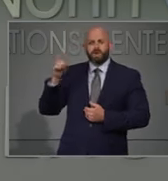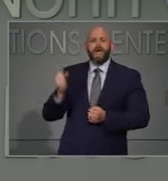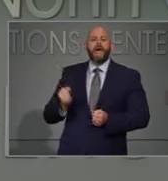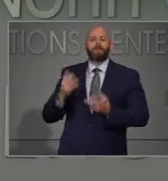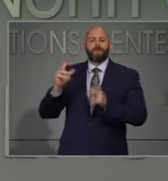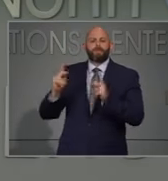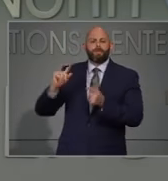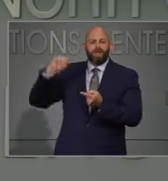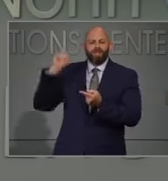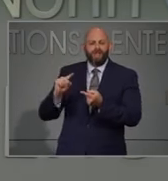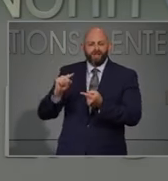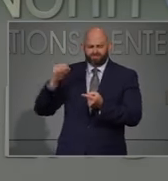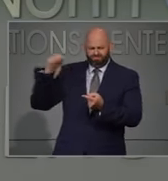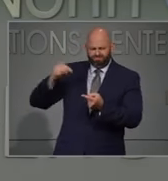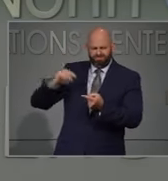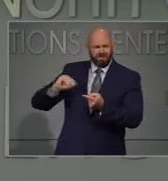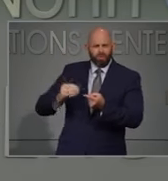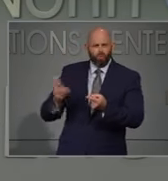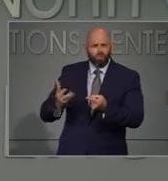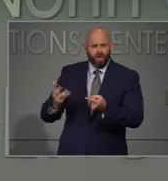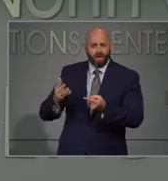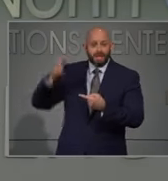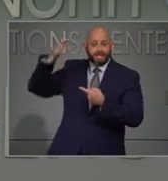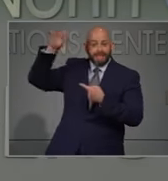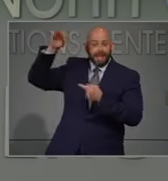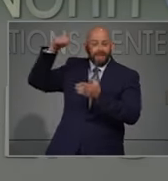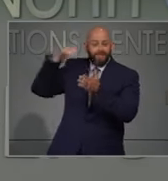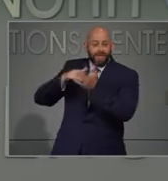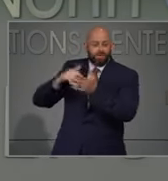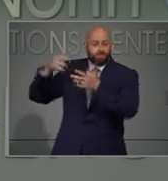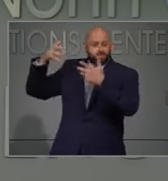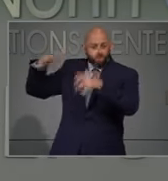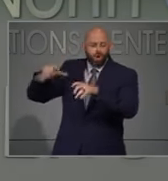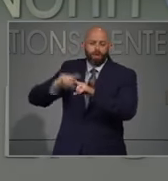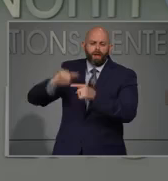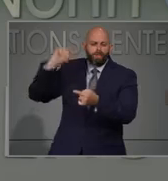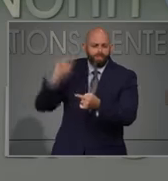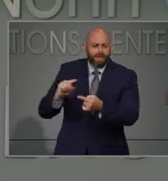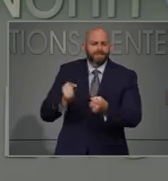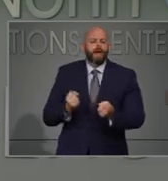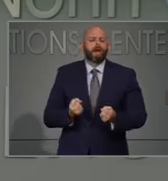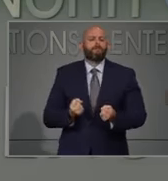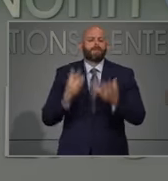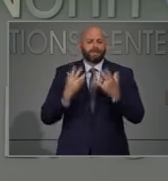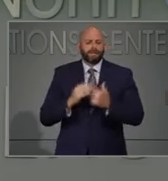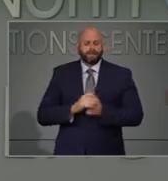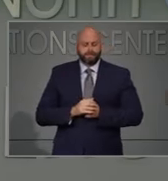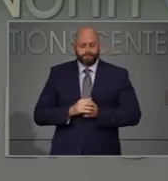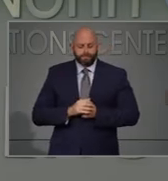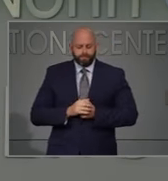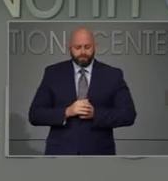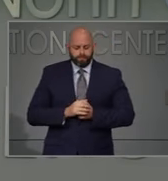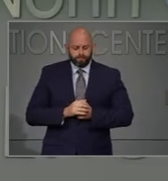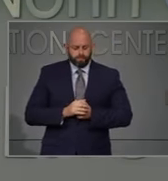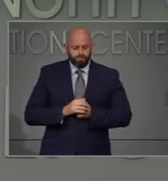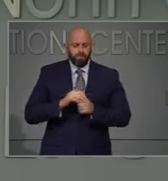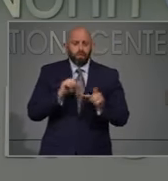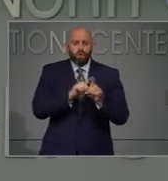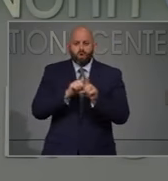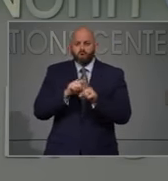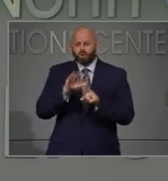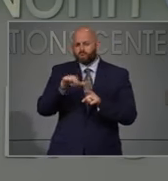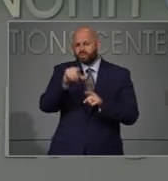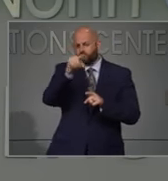would be more willing to allow in Charlotte at the end of August? And also, were you on the teleconference with President Trump yesterday where